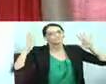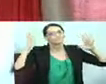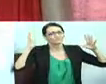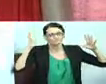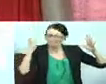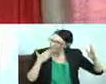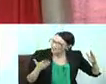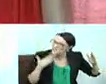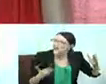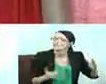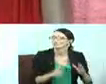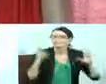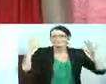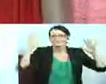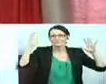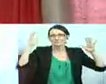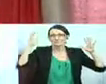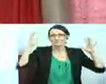Thank you.